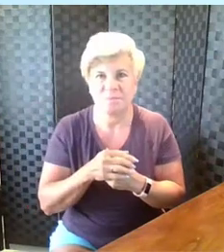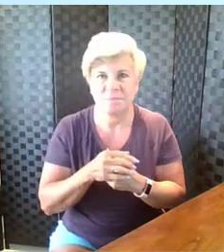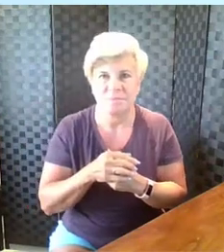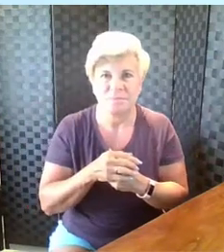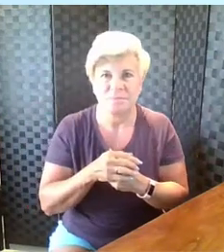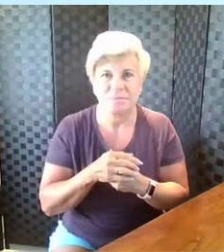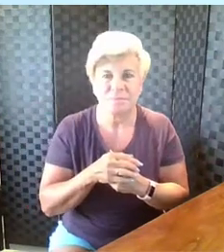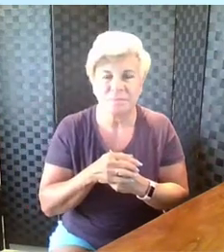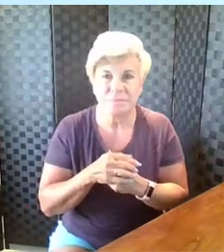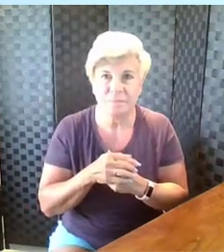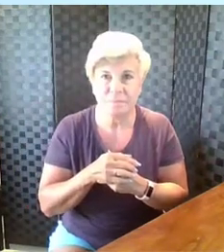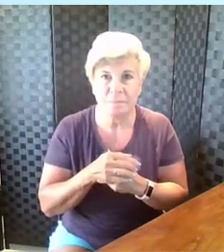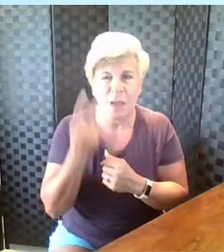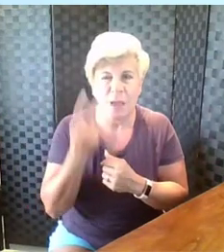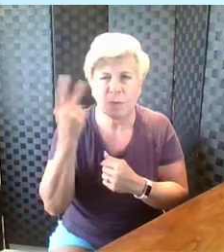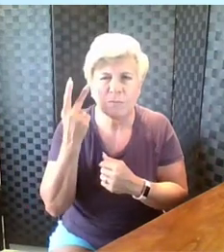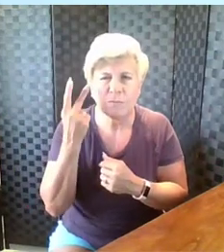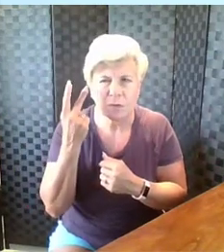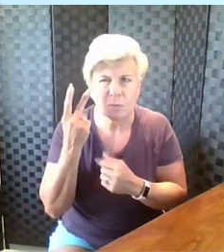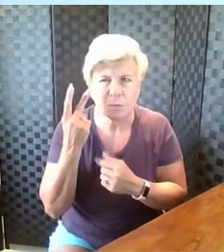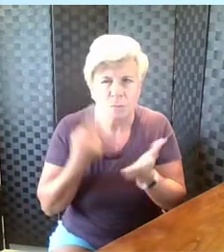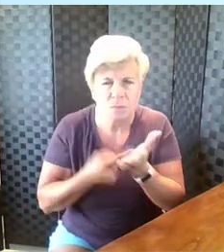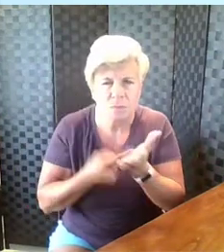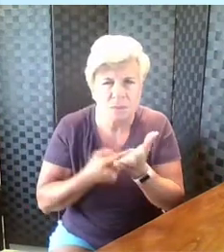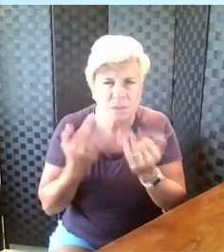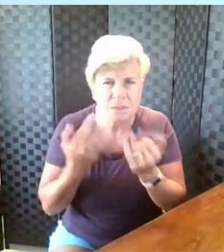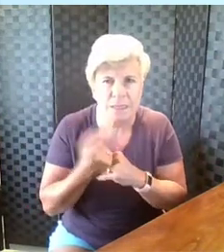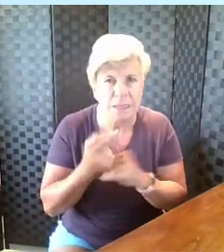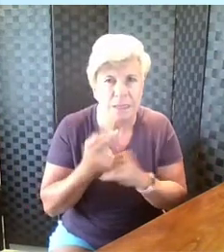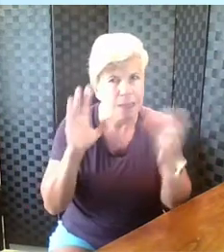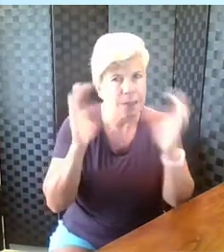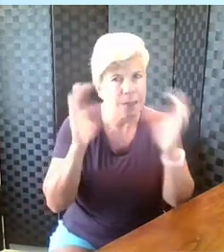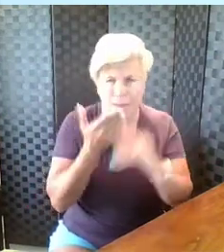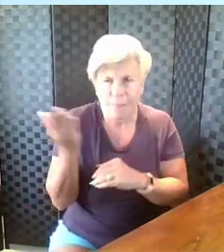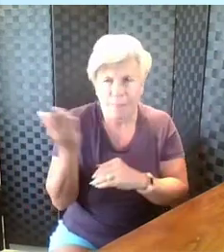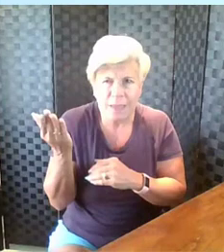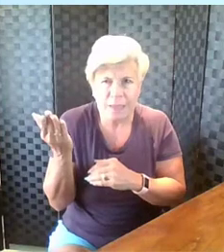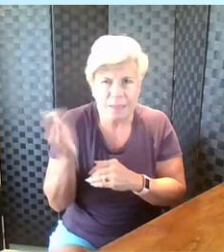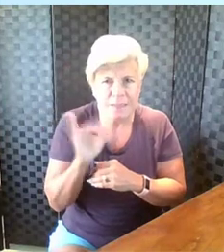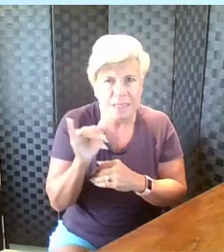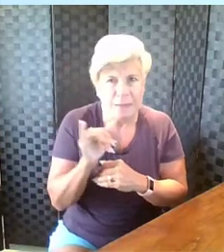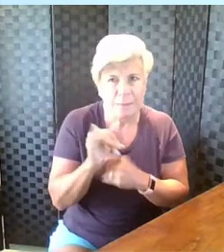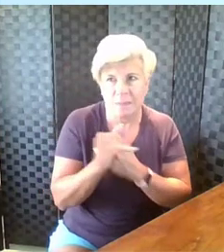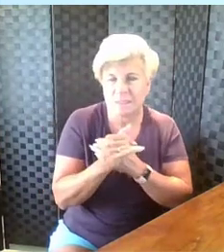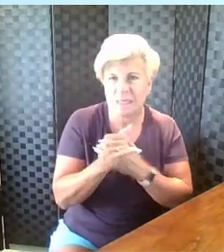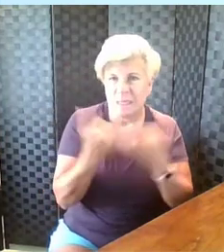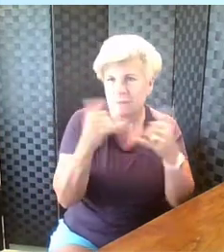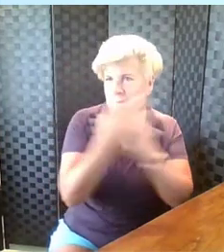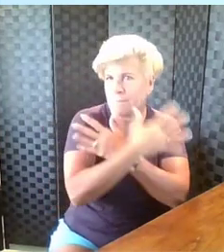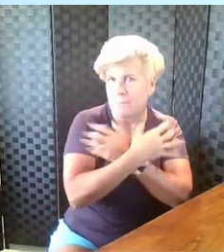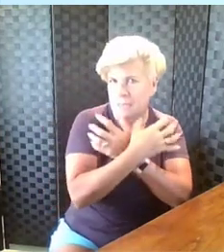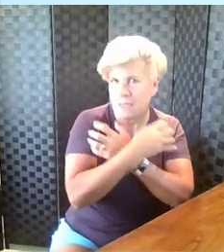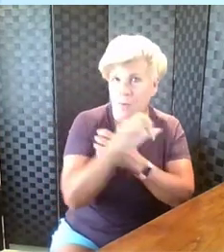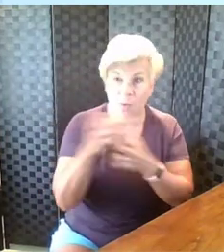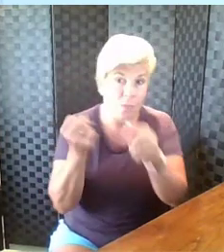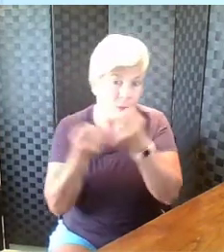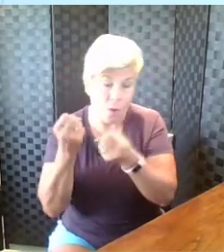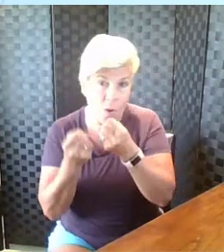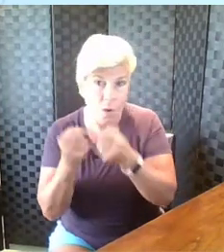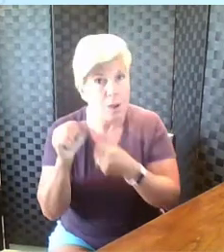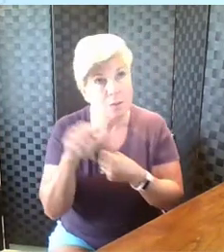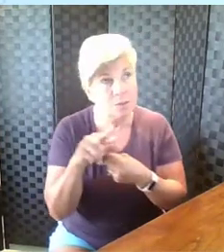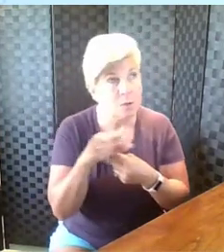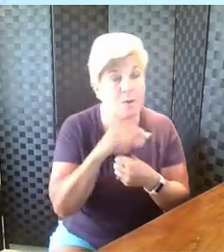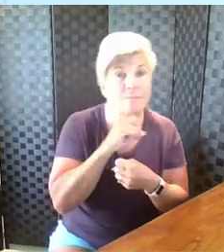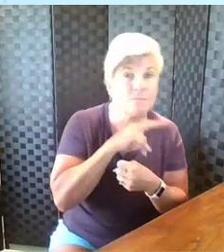right, so let's review what we talked about today. When we compare objects, such as our Beanie Babies, or our cars,